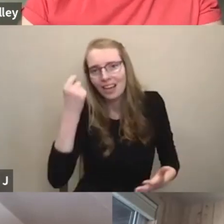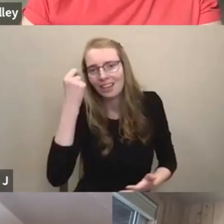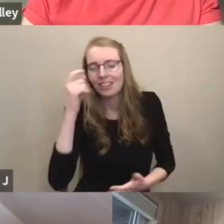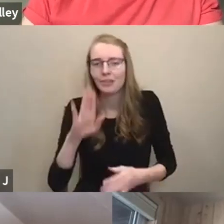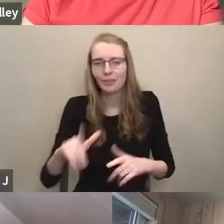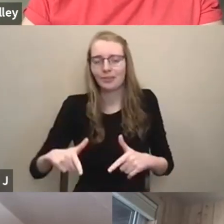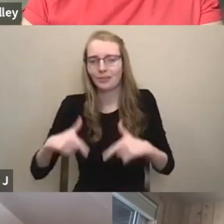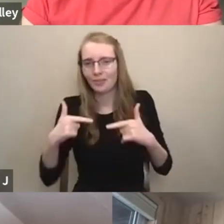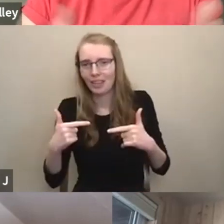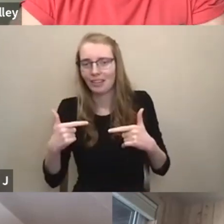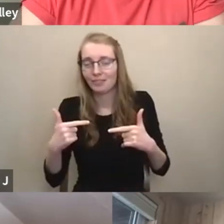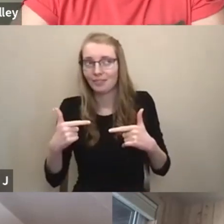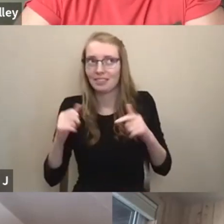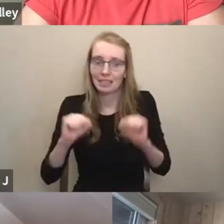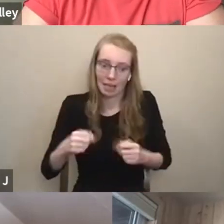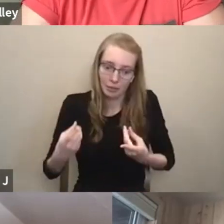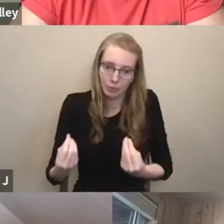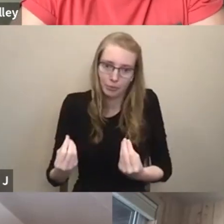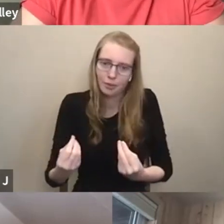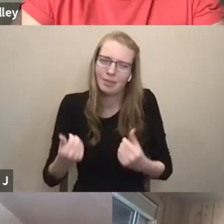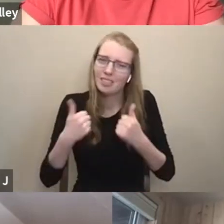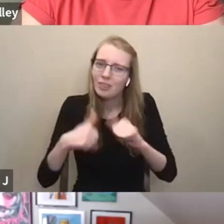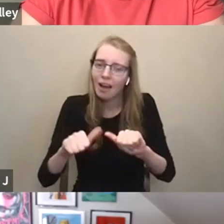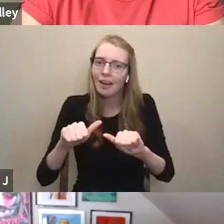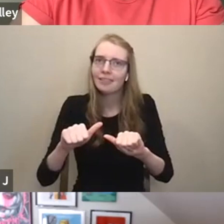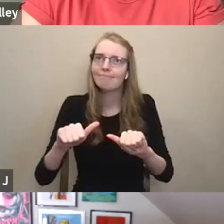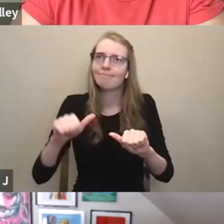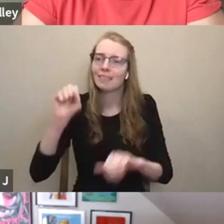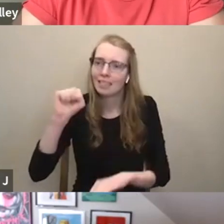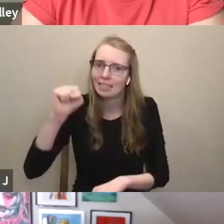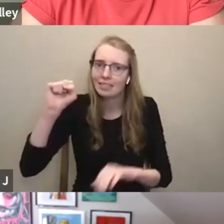your ability, obviously. That's what I would say.